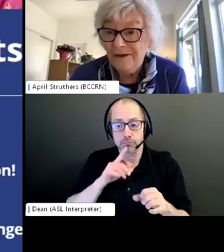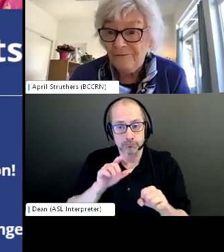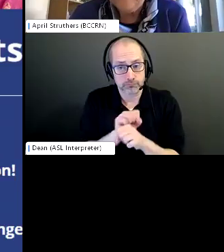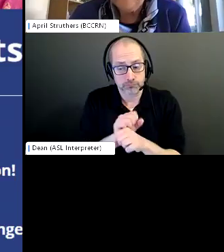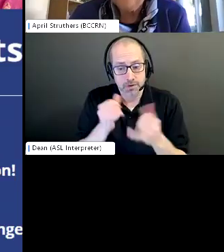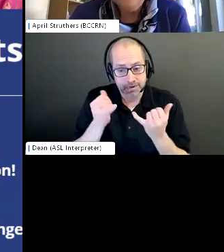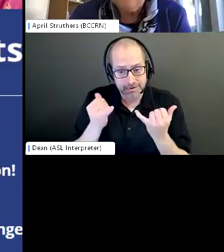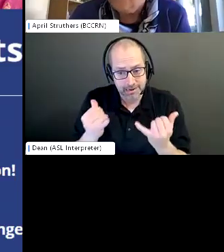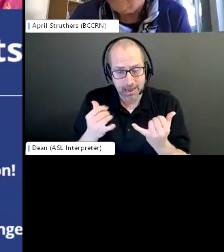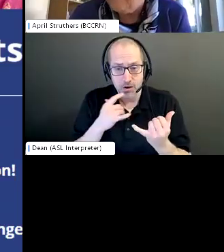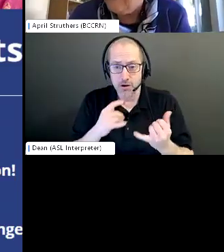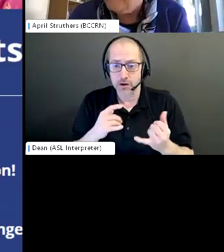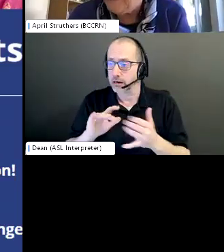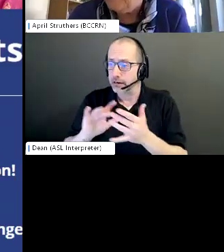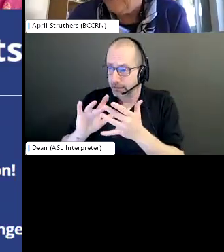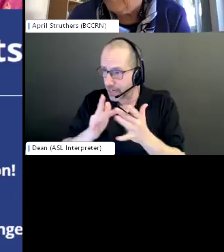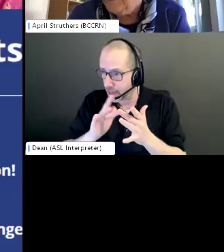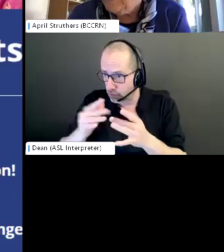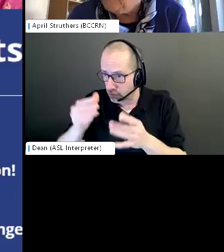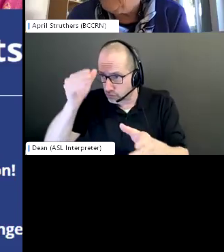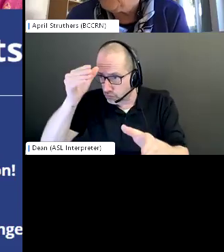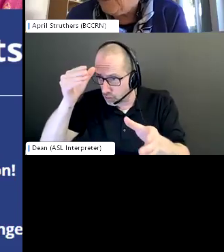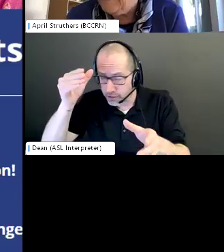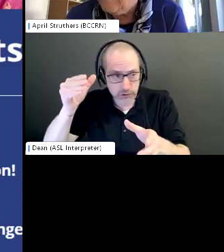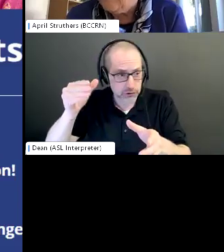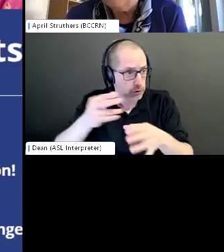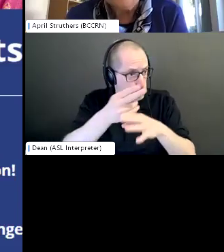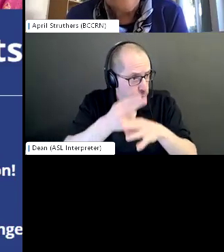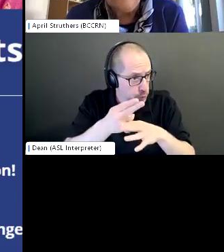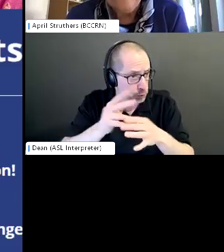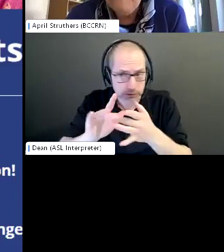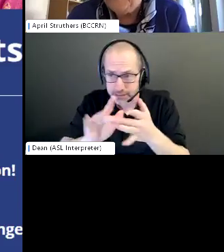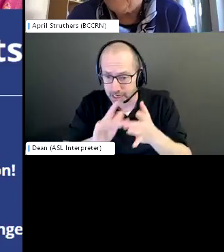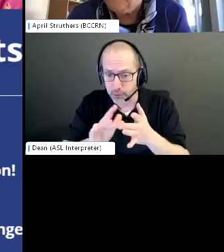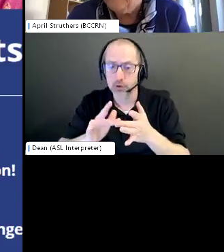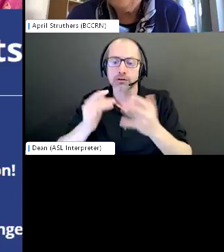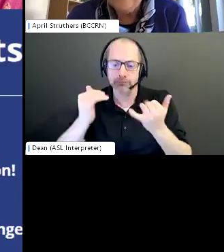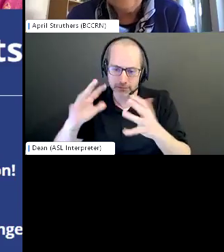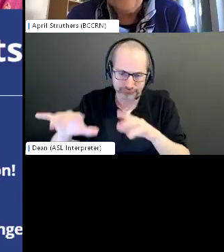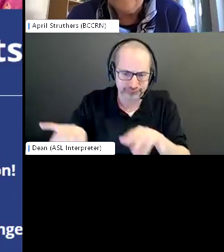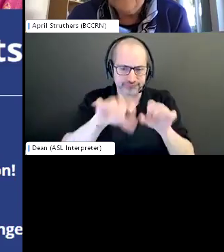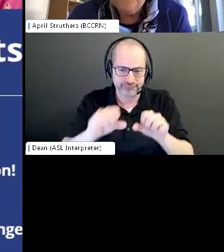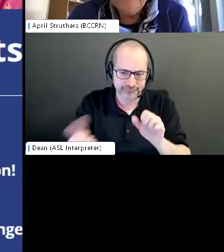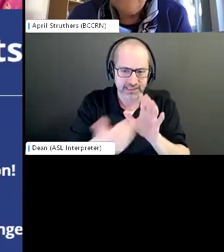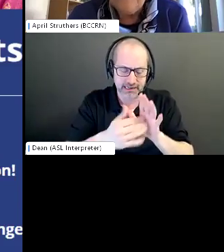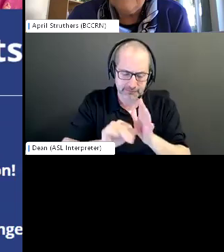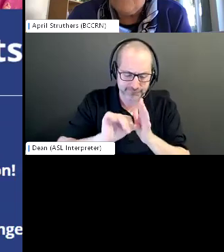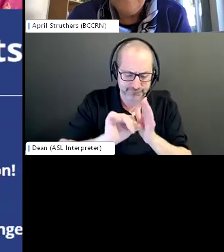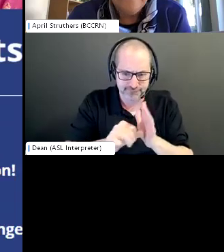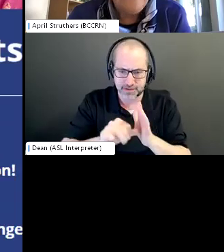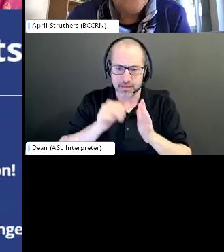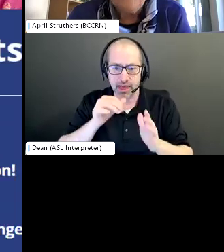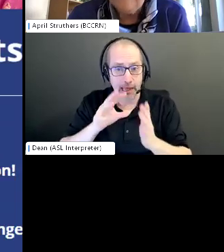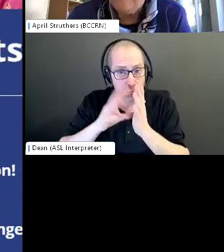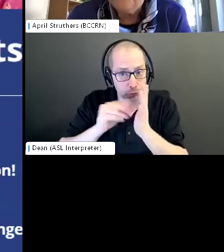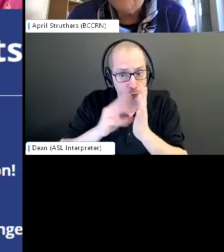of networks and the learning that comes out of them, restoring our ability to capture that learning, which we're hoping